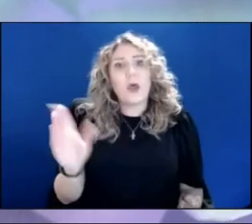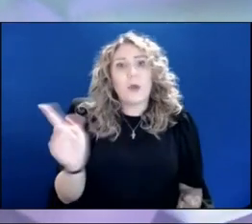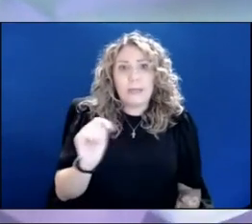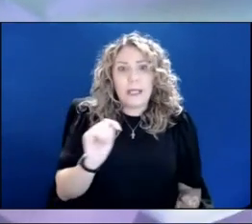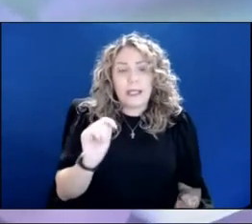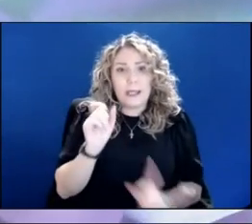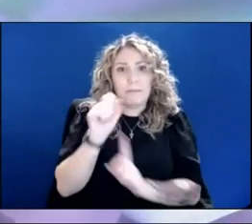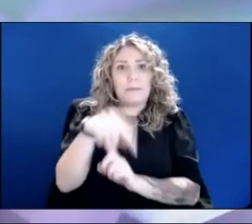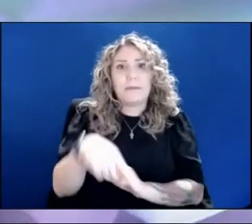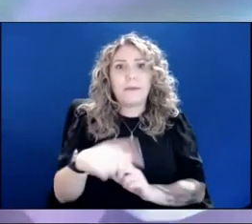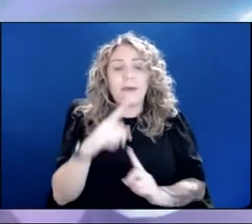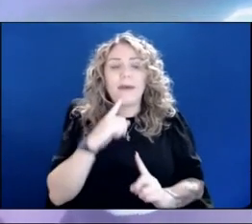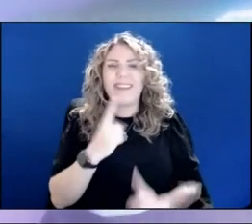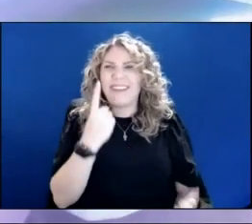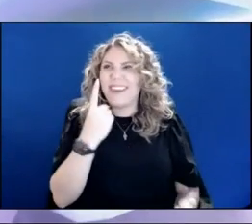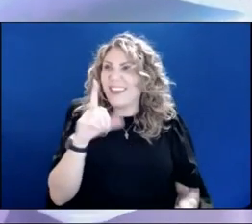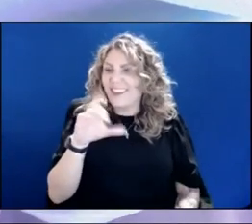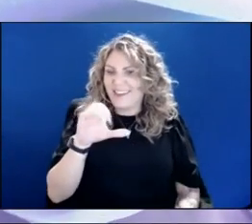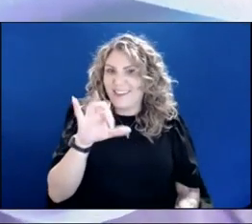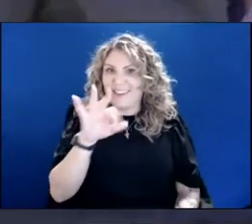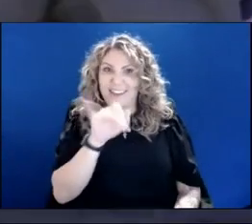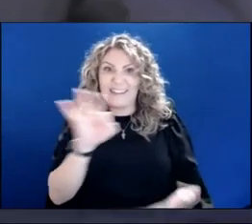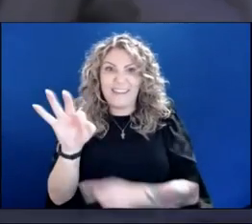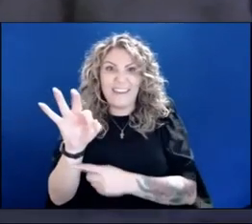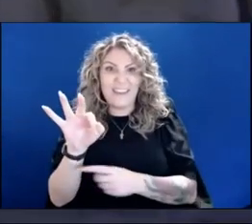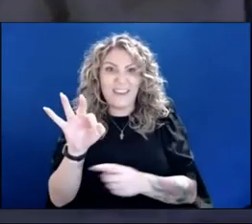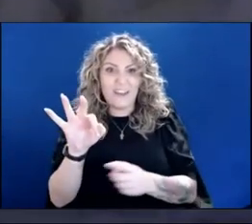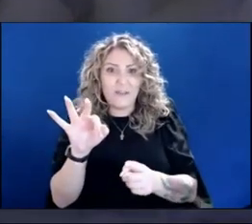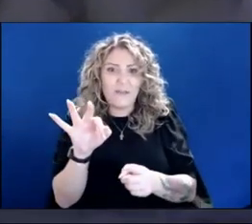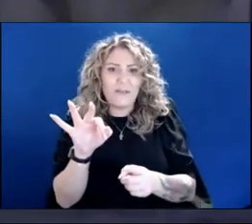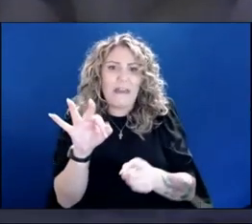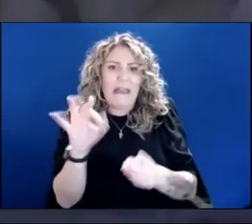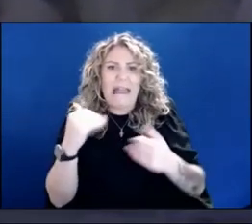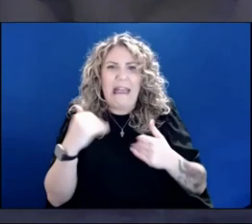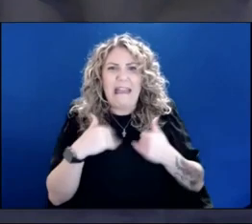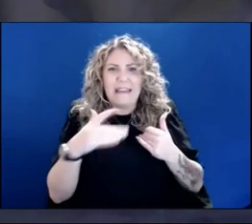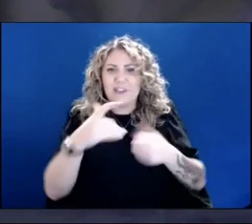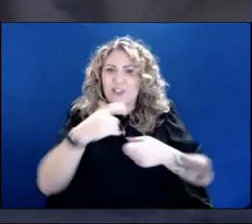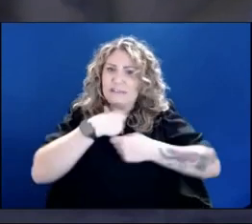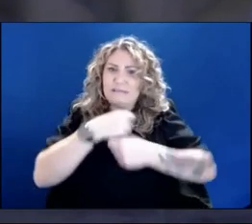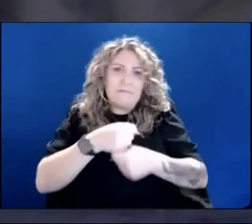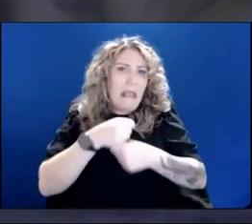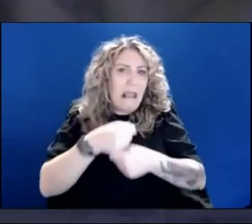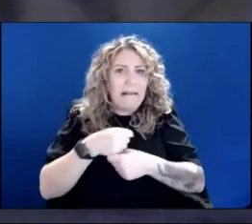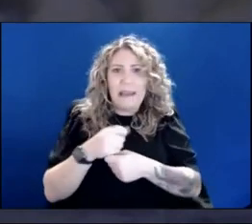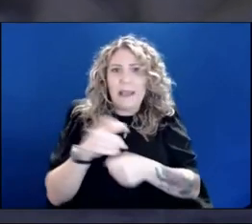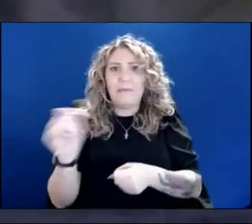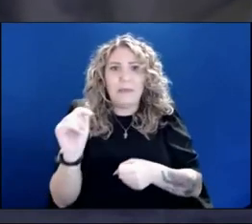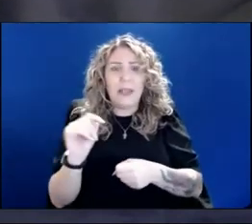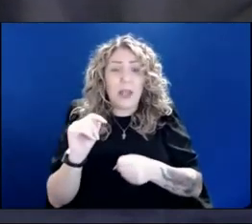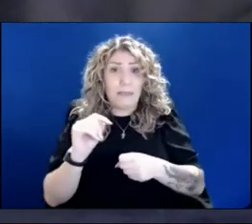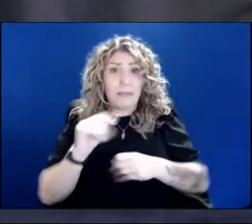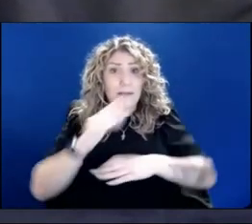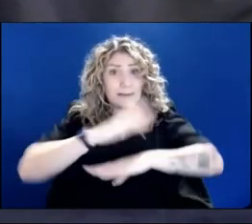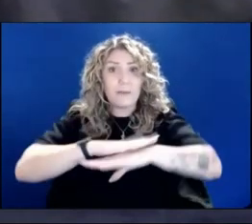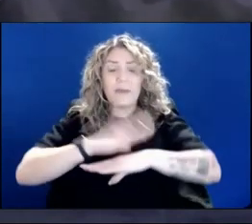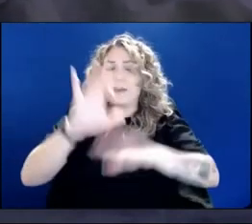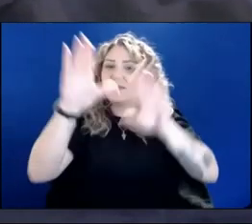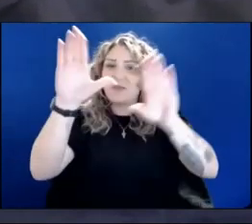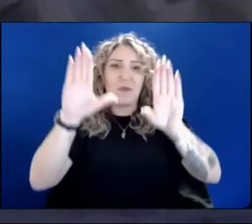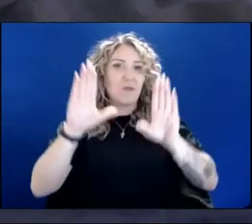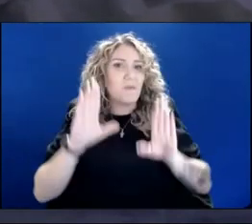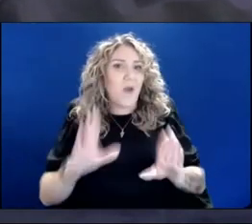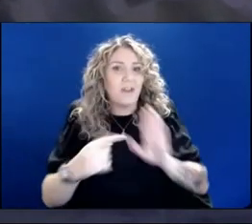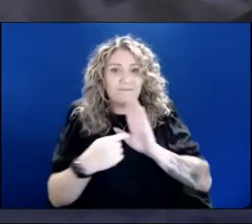or one of those guys has a picture of the ureter just making urine right on the table. And that's a good sign. It's a great sign when we see that. It's one of